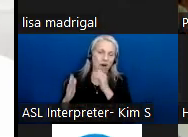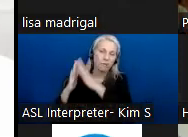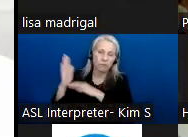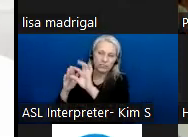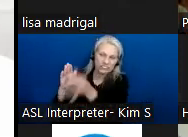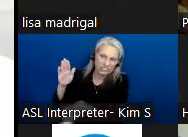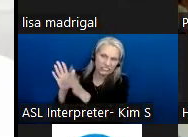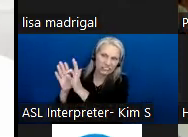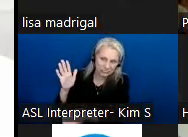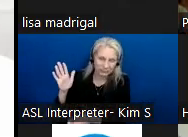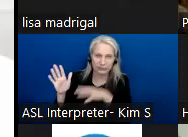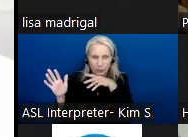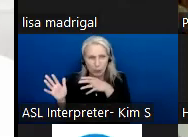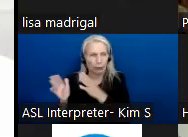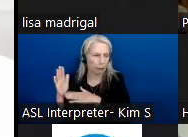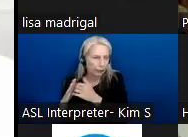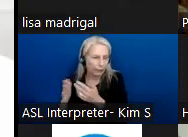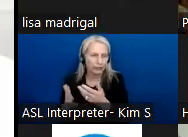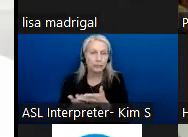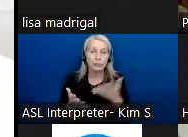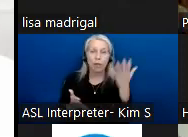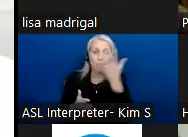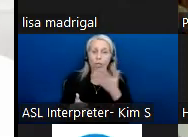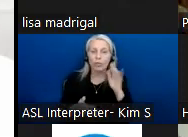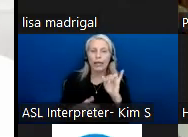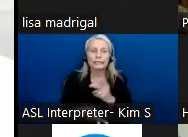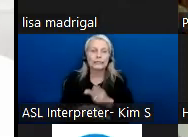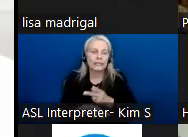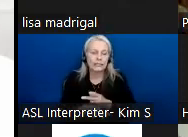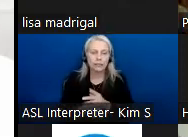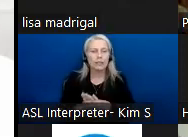chipping paint. Have something that looks like it's being cared for.